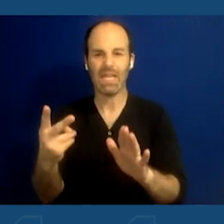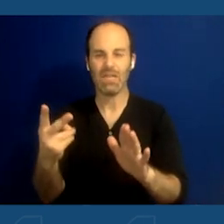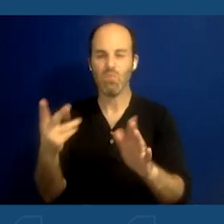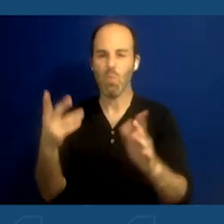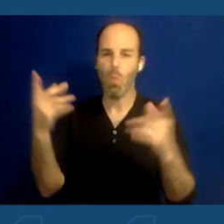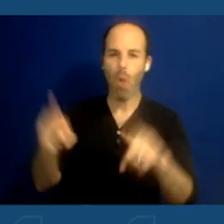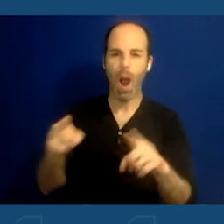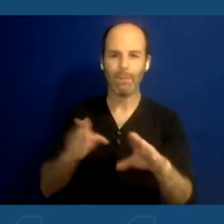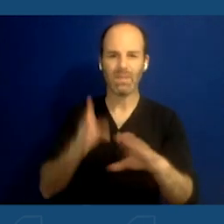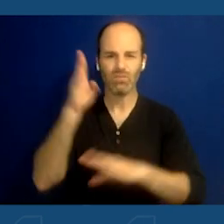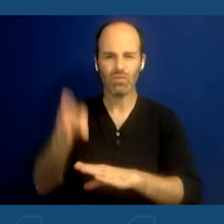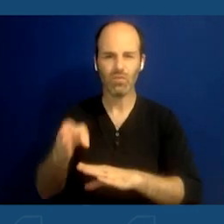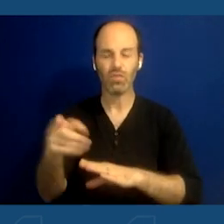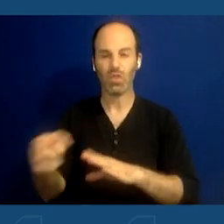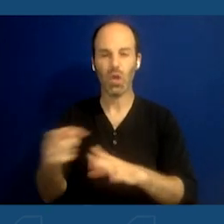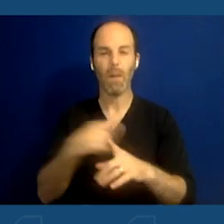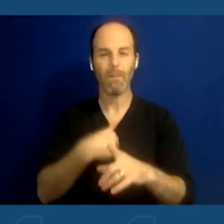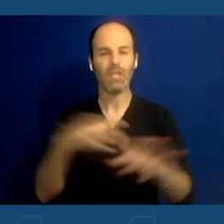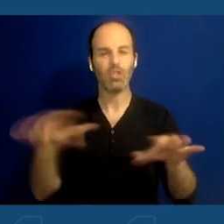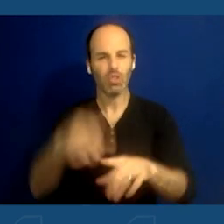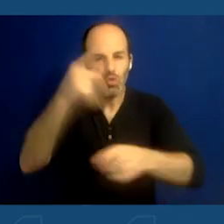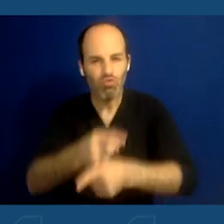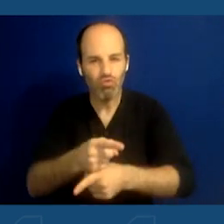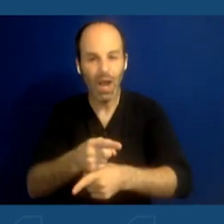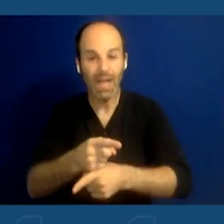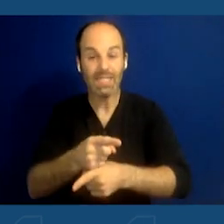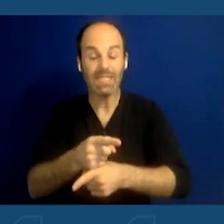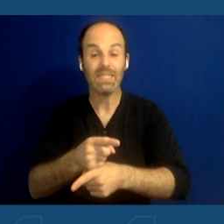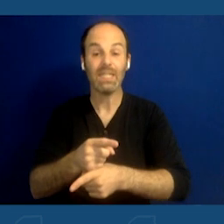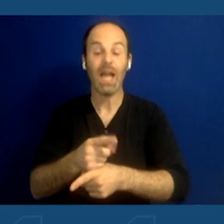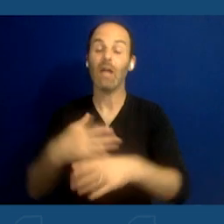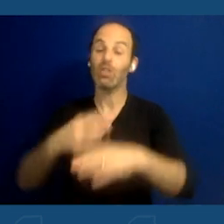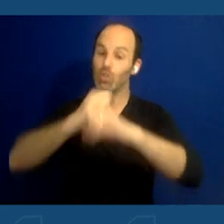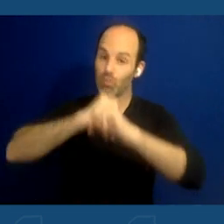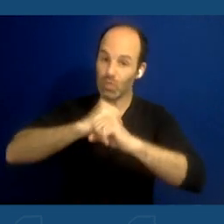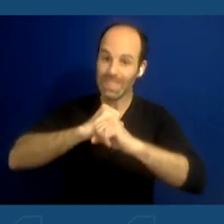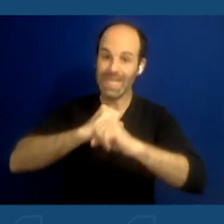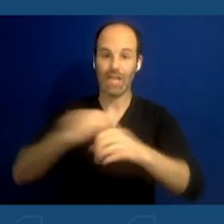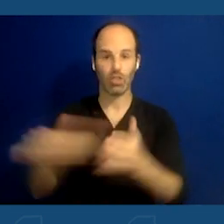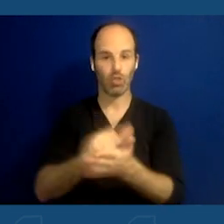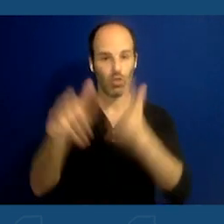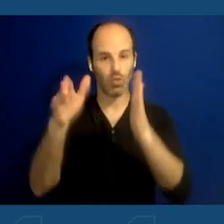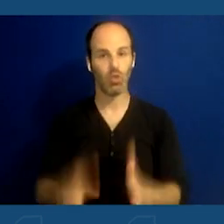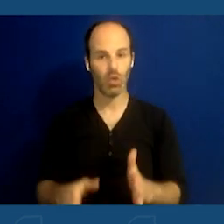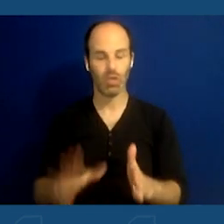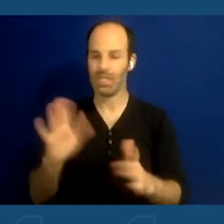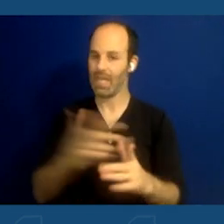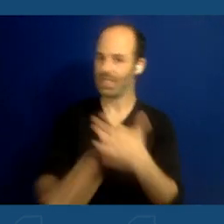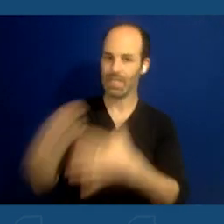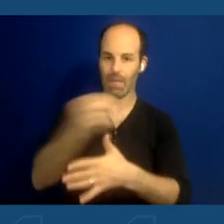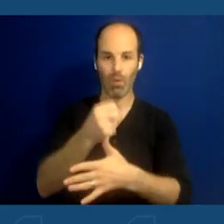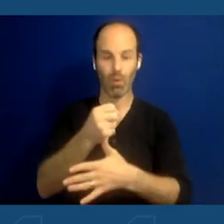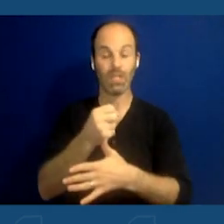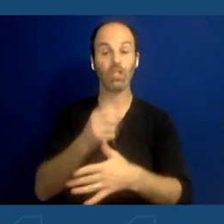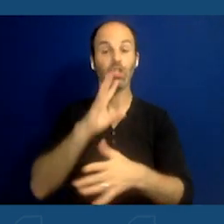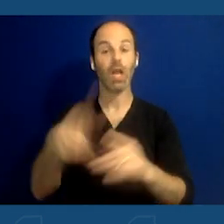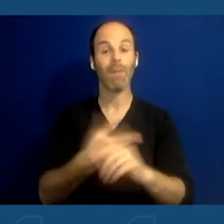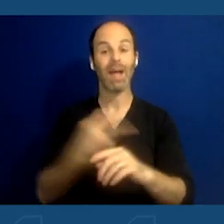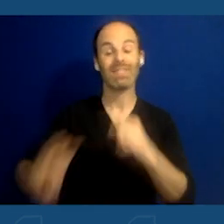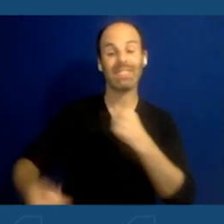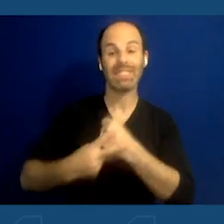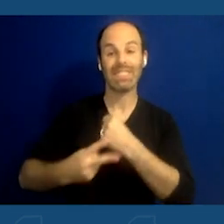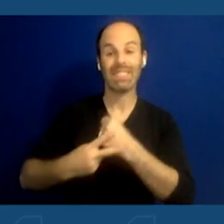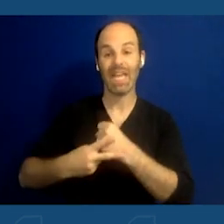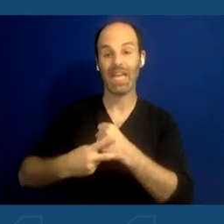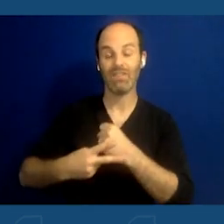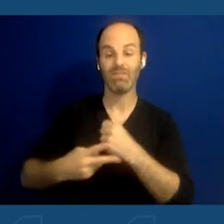but also protecting New Yorkers, which is, again, my #1 priority. So that'll be dealing with safe storage, that'll be dealing with eligibility requirements